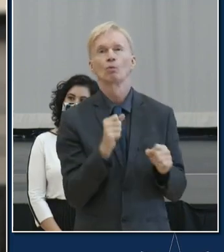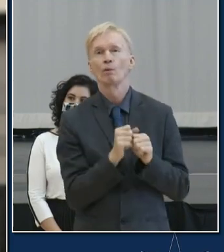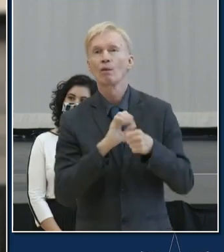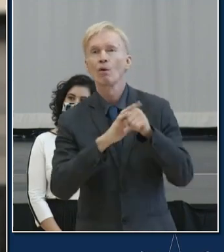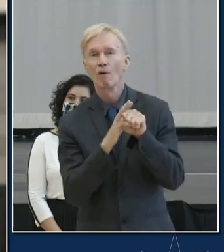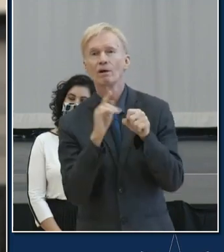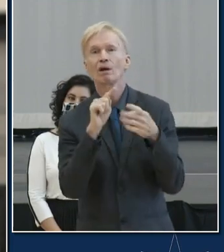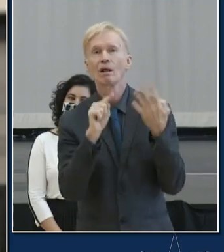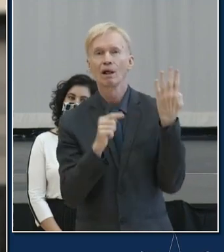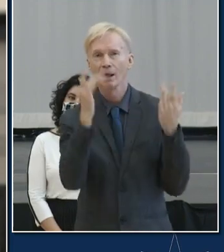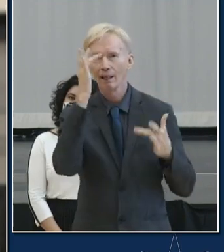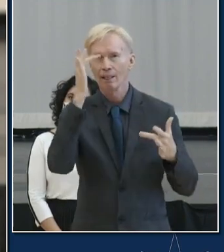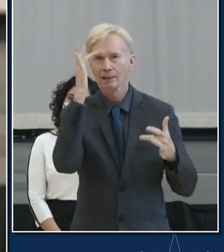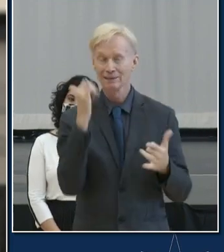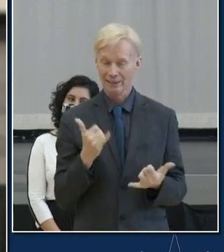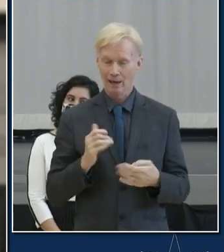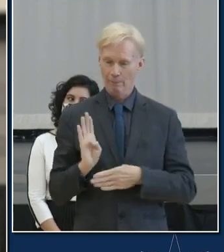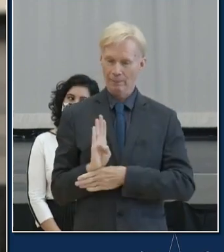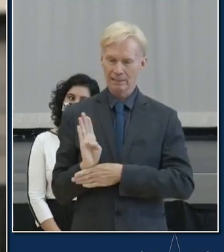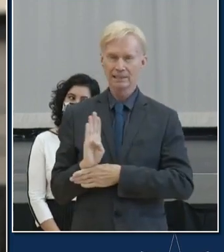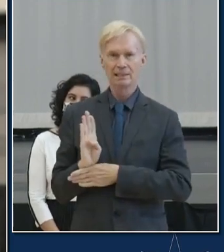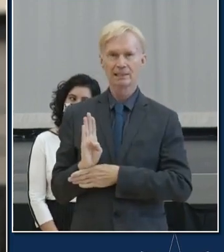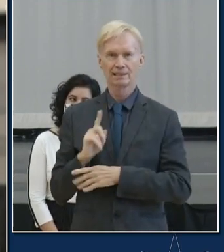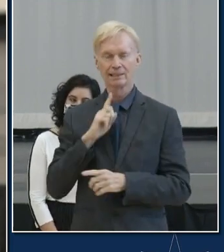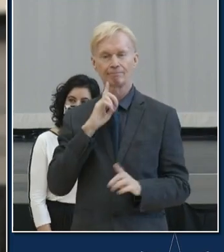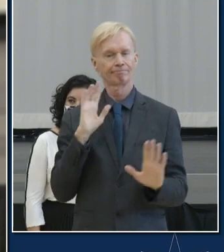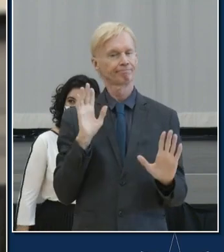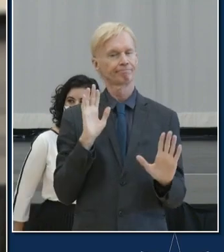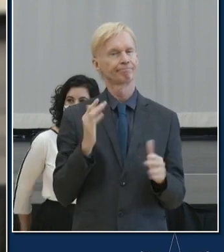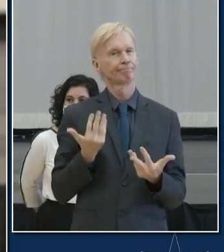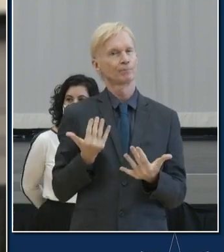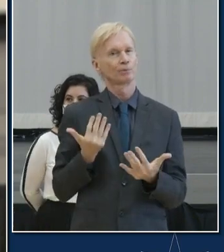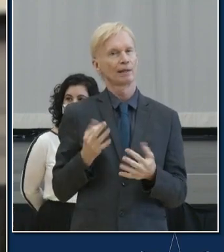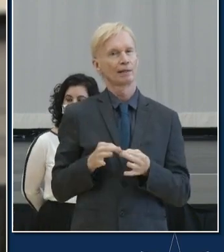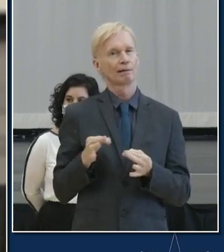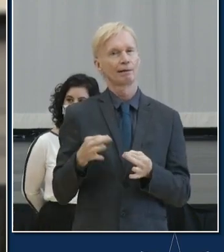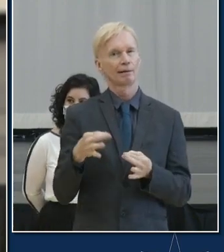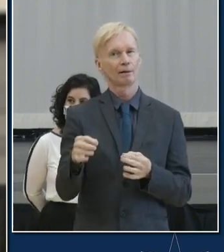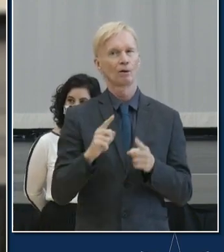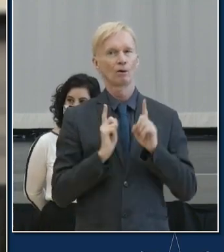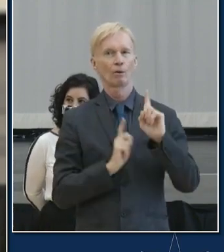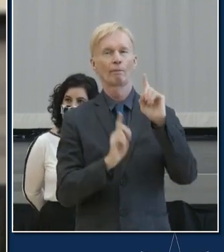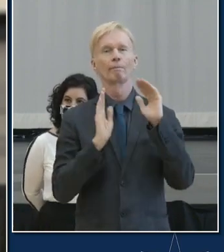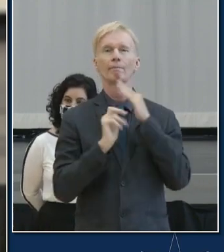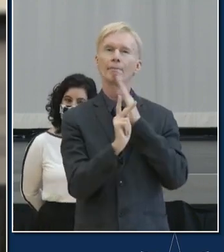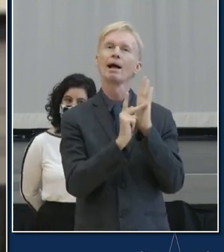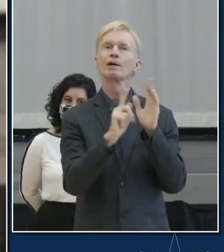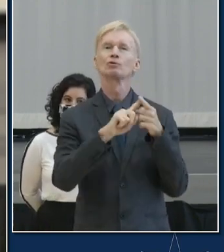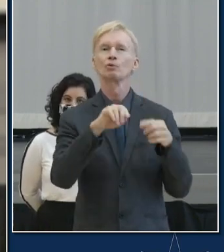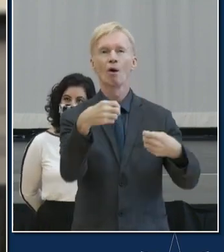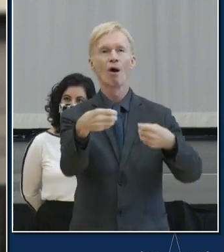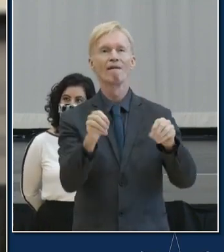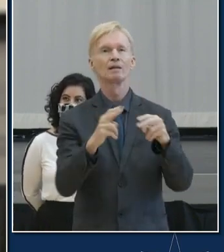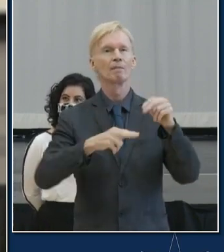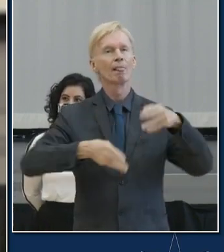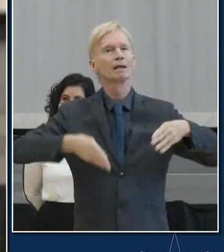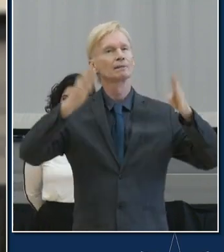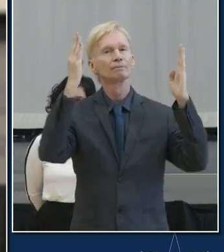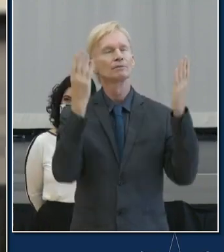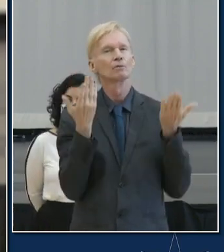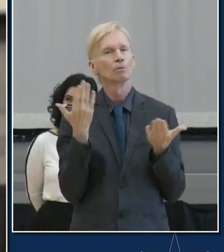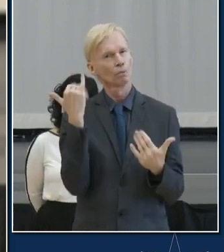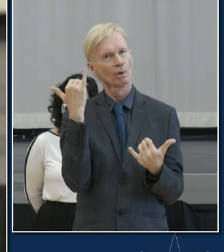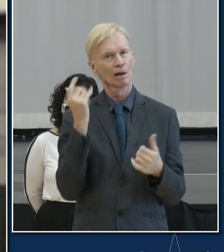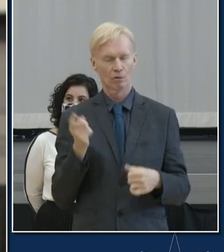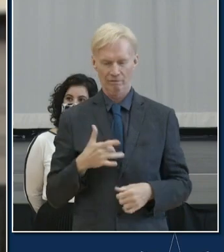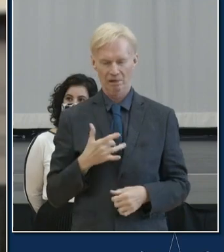illnesses, corporations are delaying returning full-time, to the office. Why are you so confident that